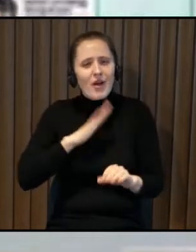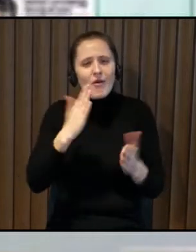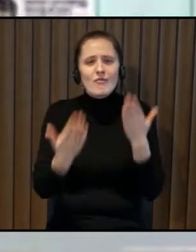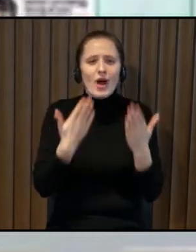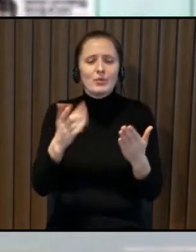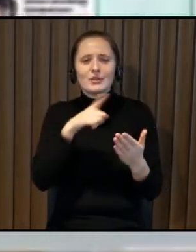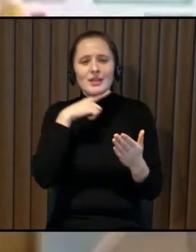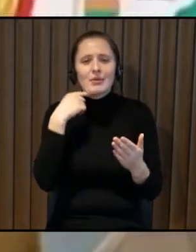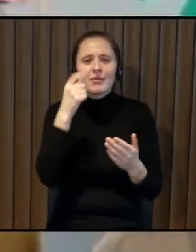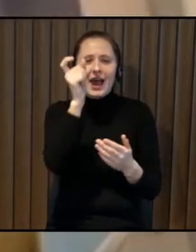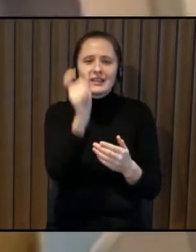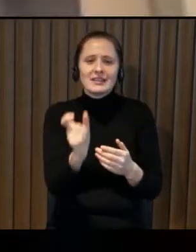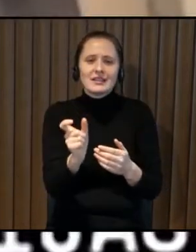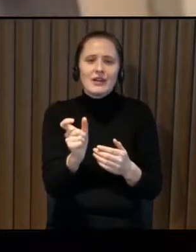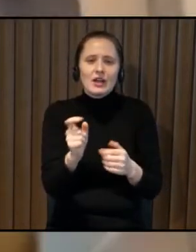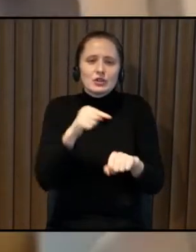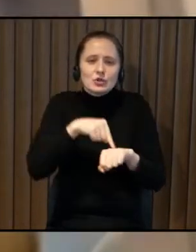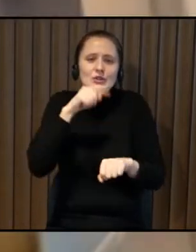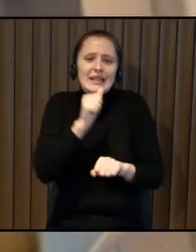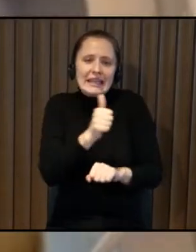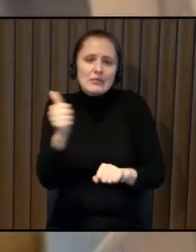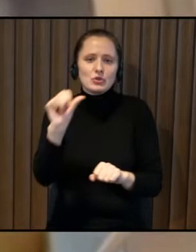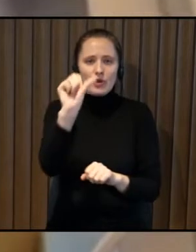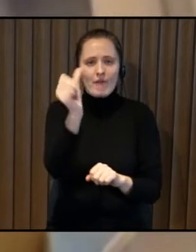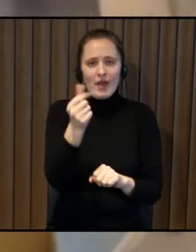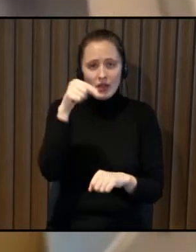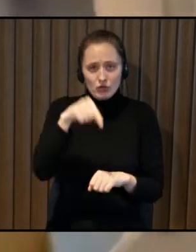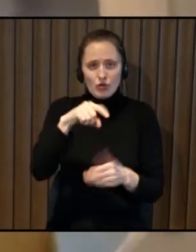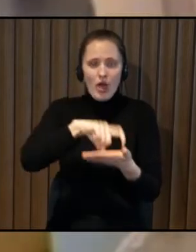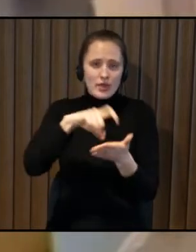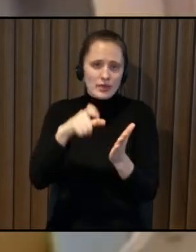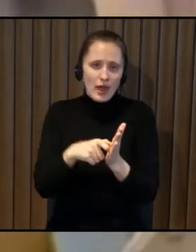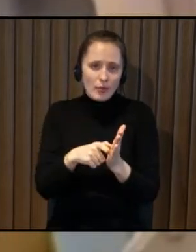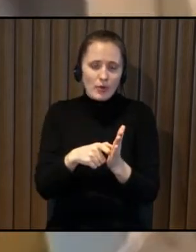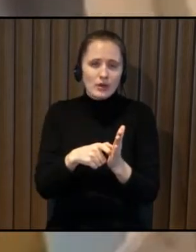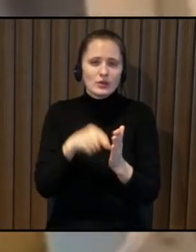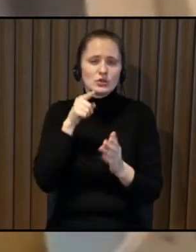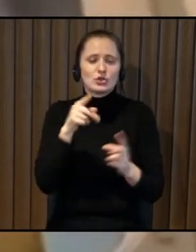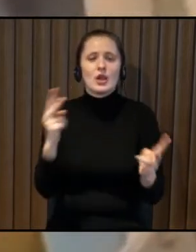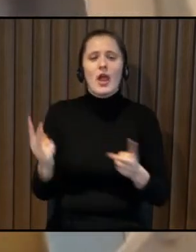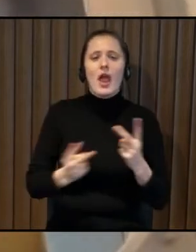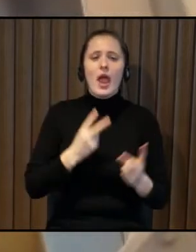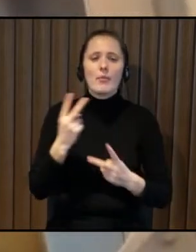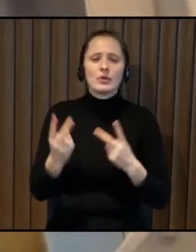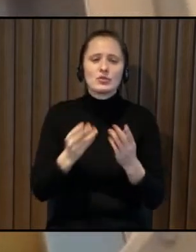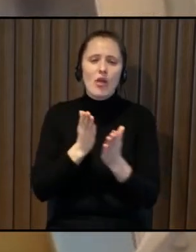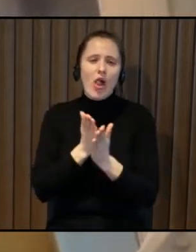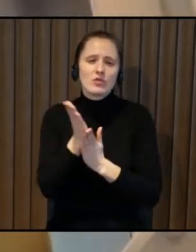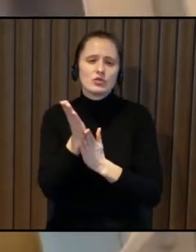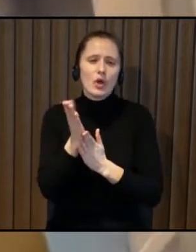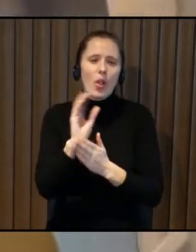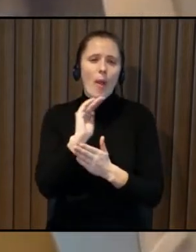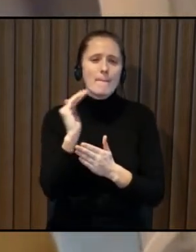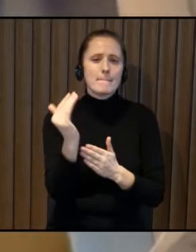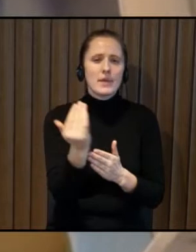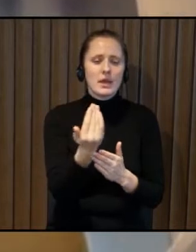people to open themselves and or to feel in a special way? So